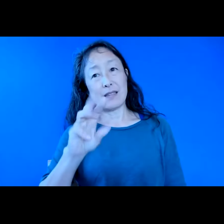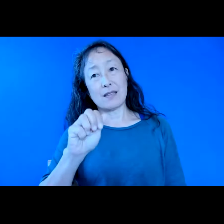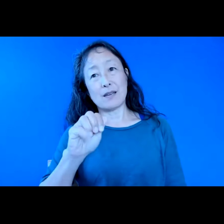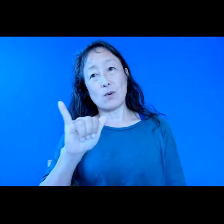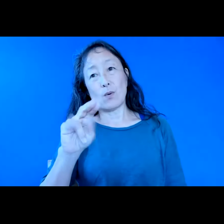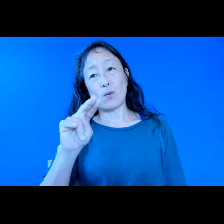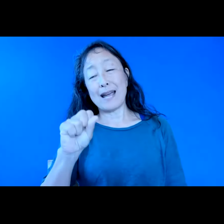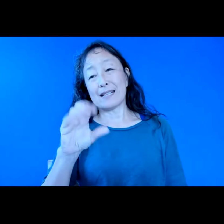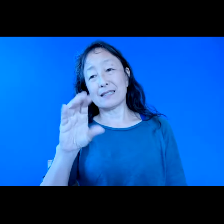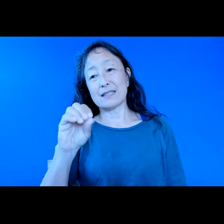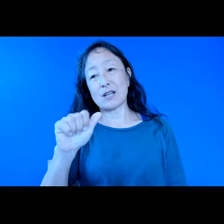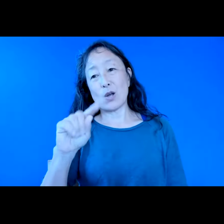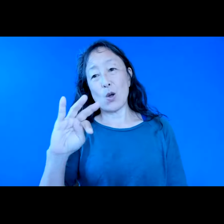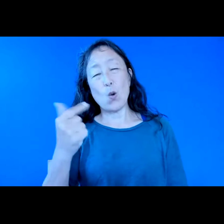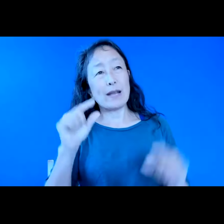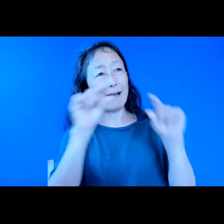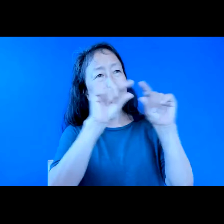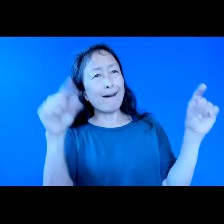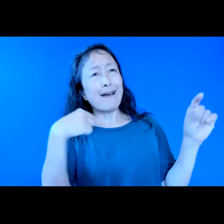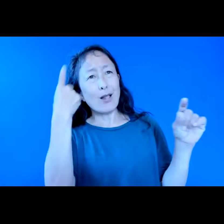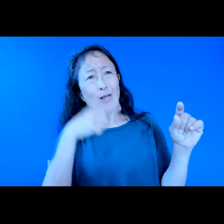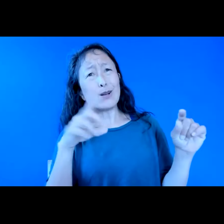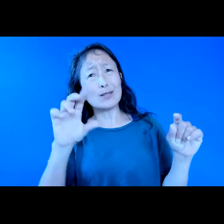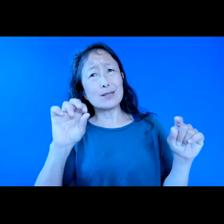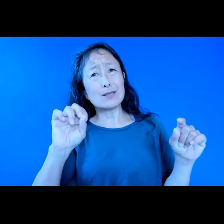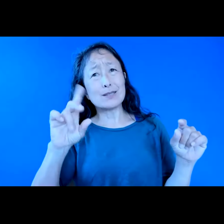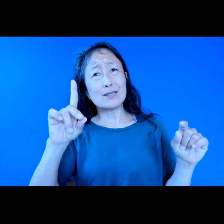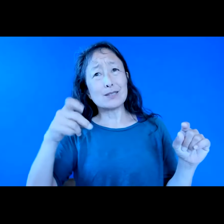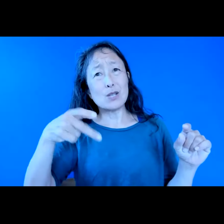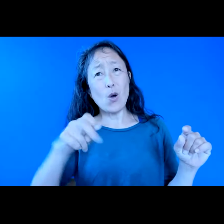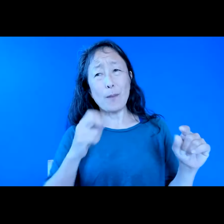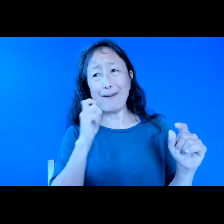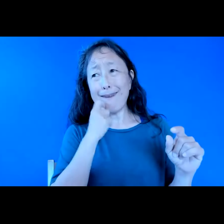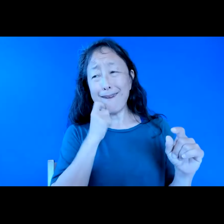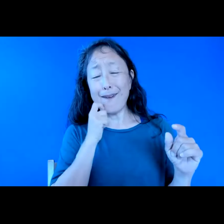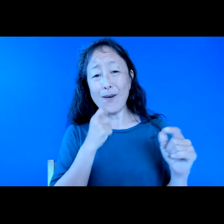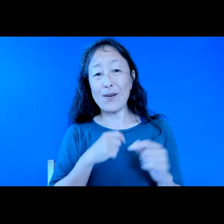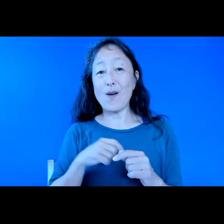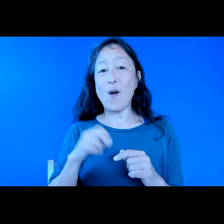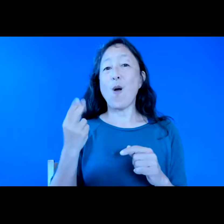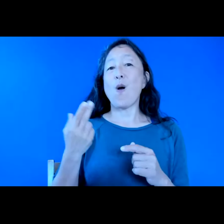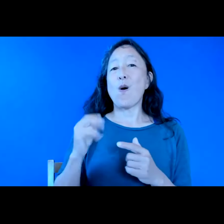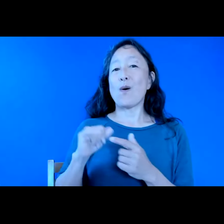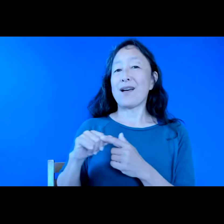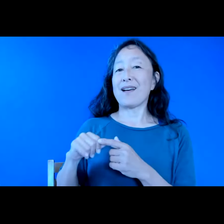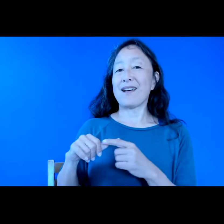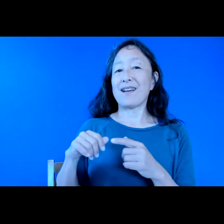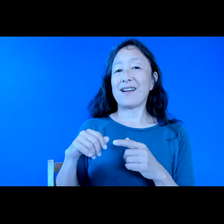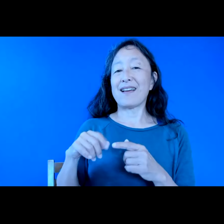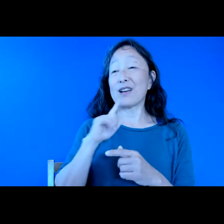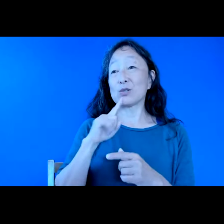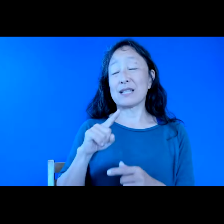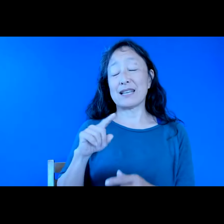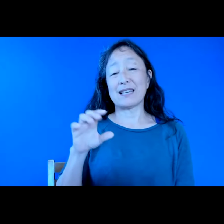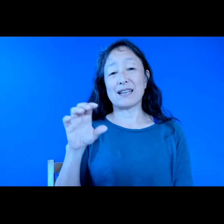I have to say. I like the two-tone. Oh, my side, it's actually an ombre.